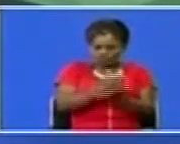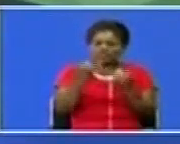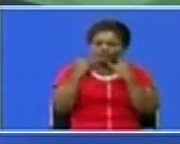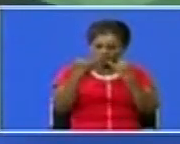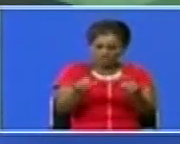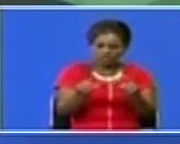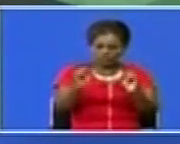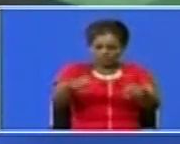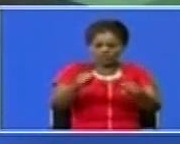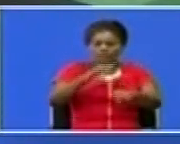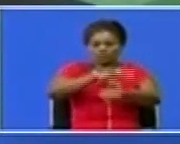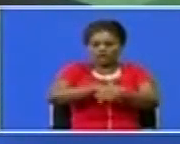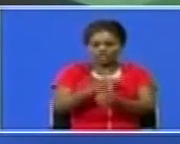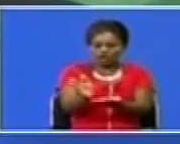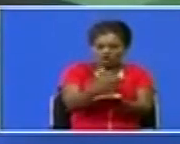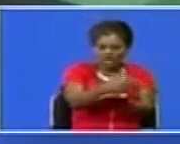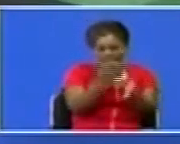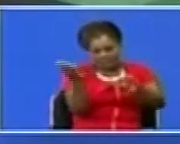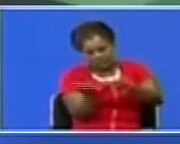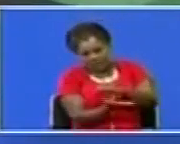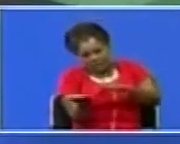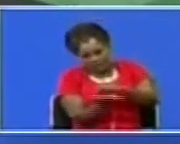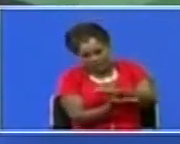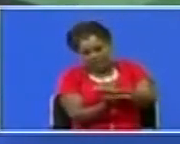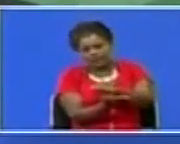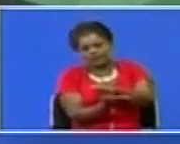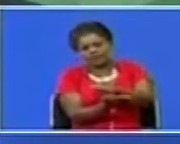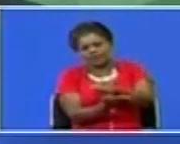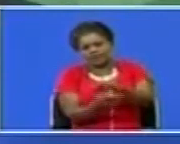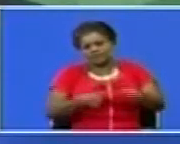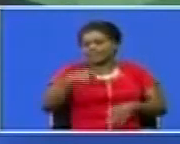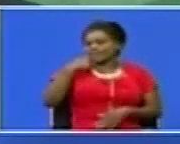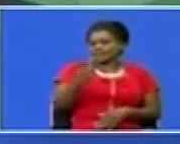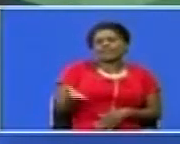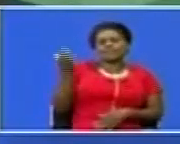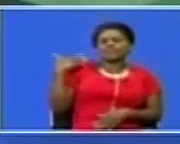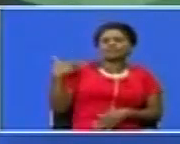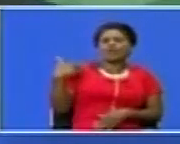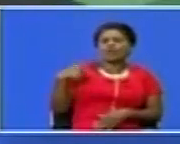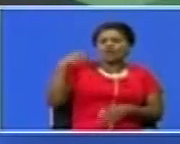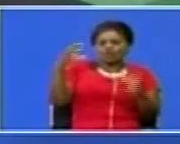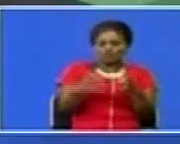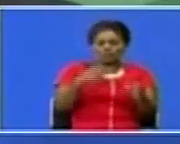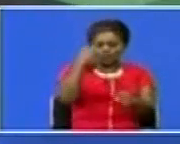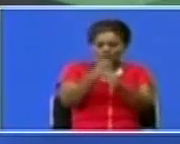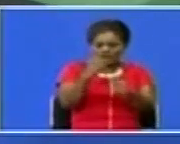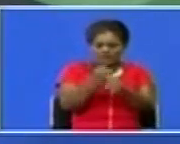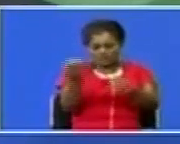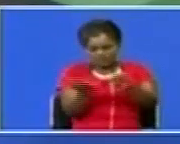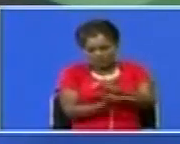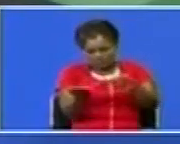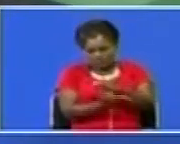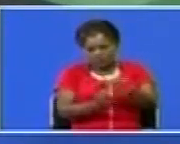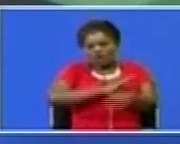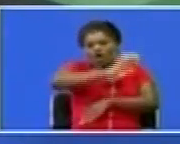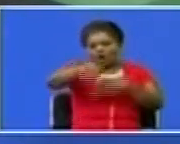forth, we're going to compile our file, as in I've mentioned the multi-agency team that is working together, but it's our file, drawing on